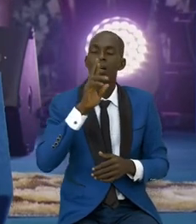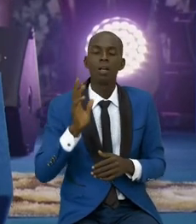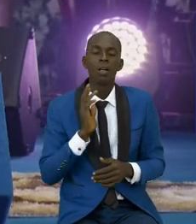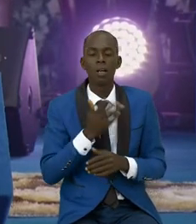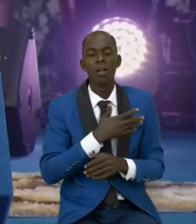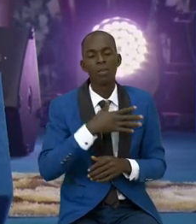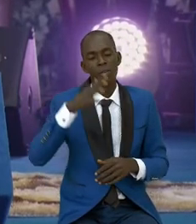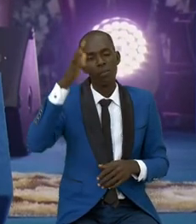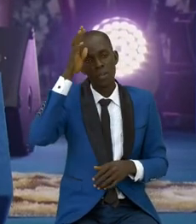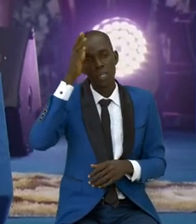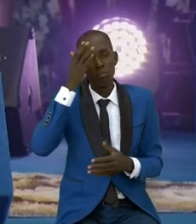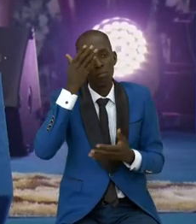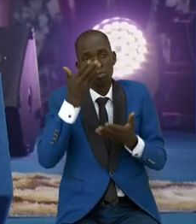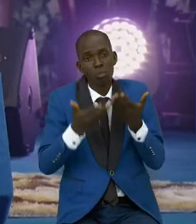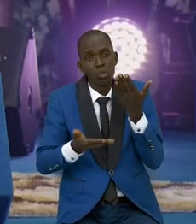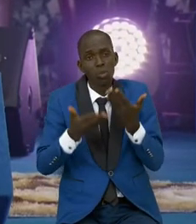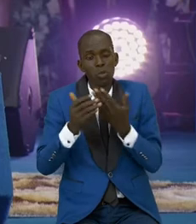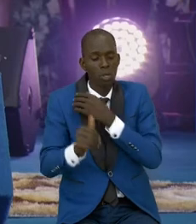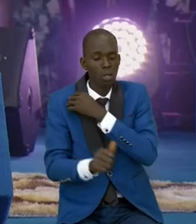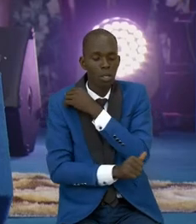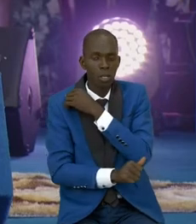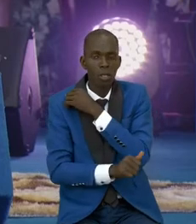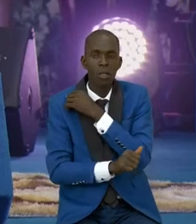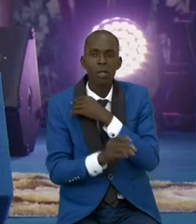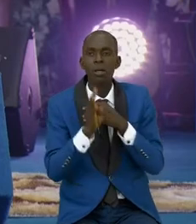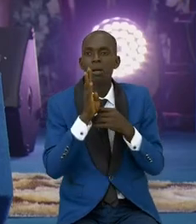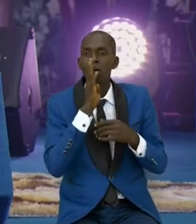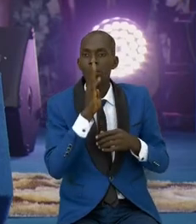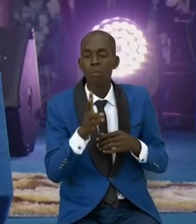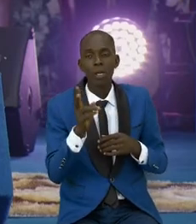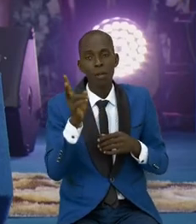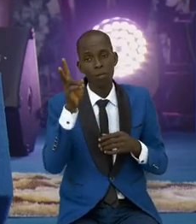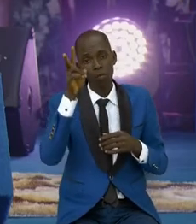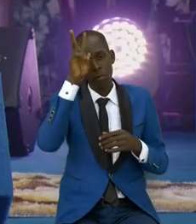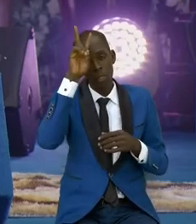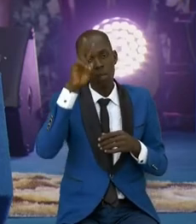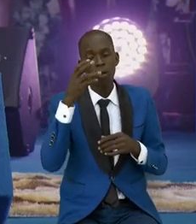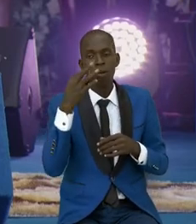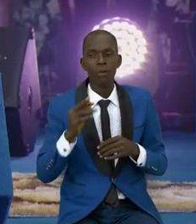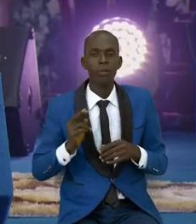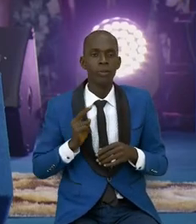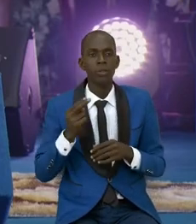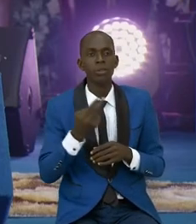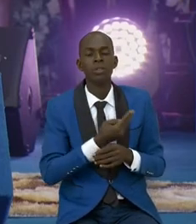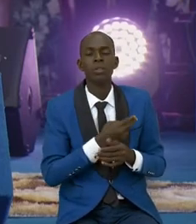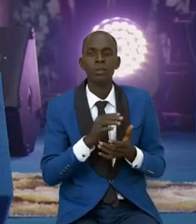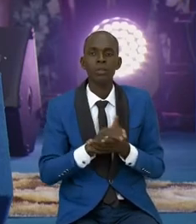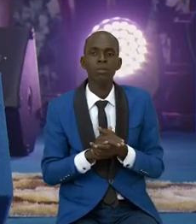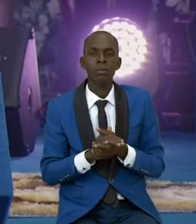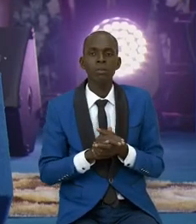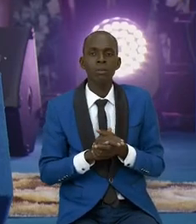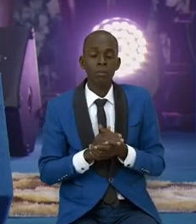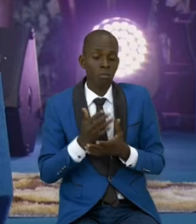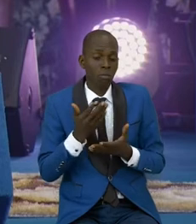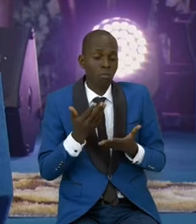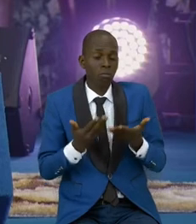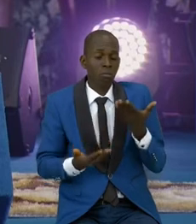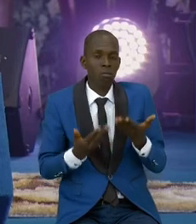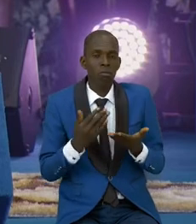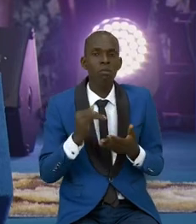Though Abraham be ignorant of us, though